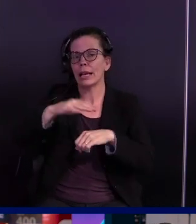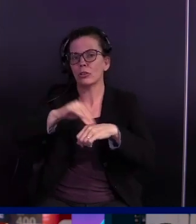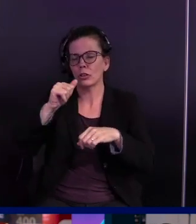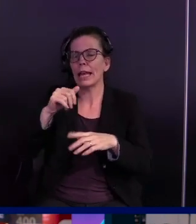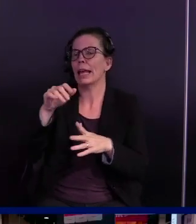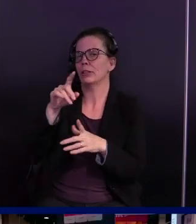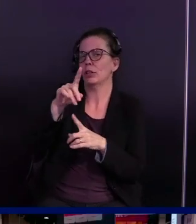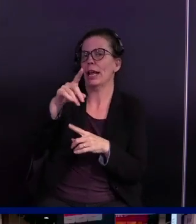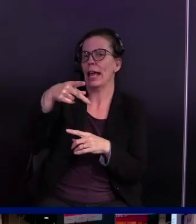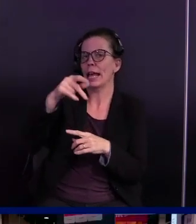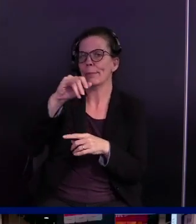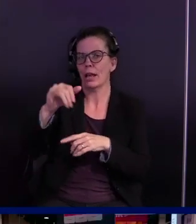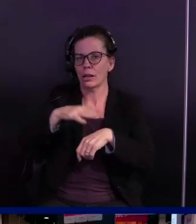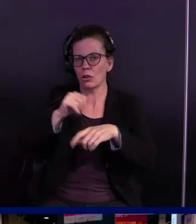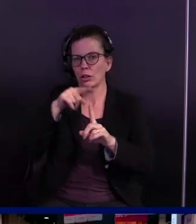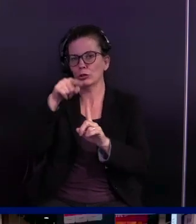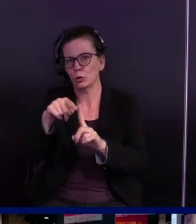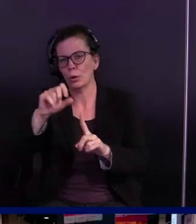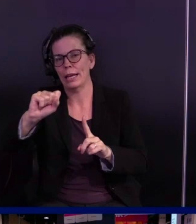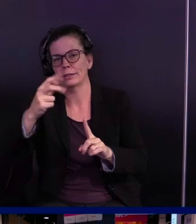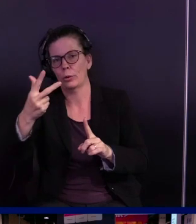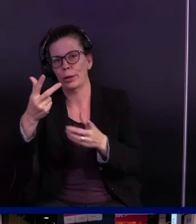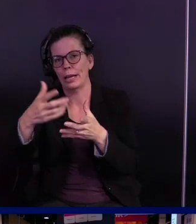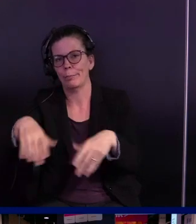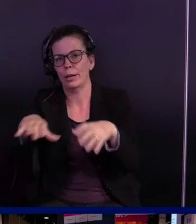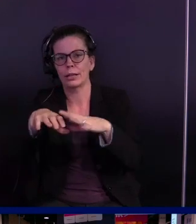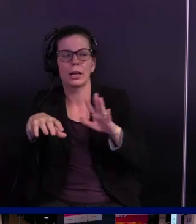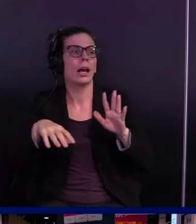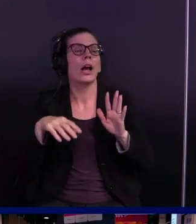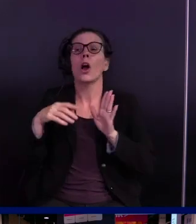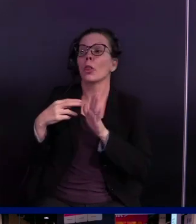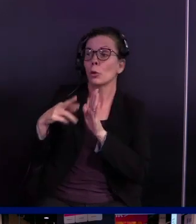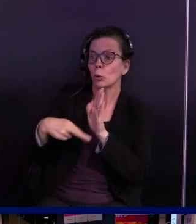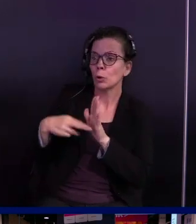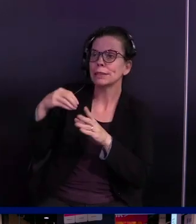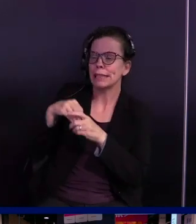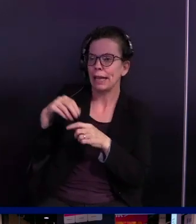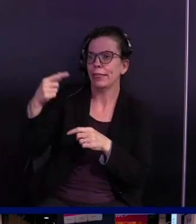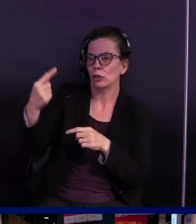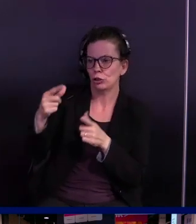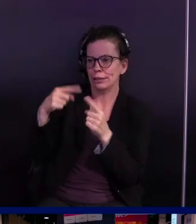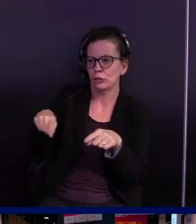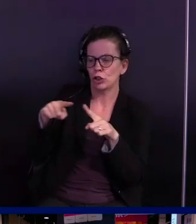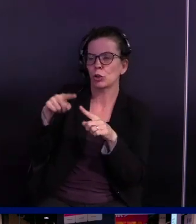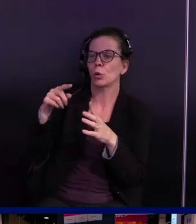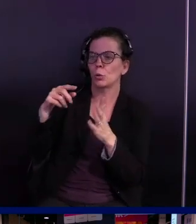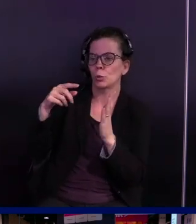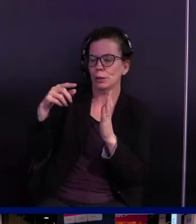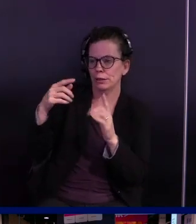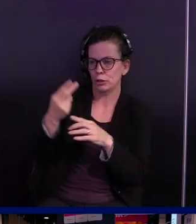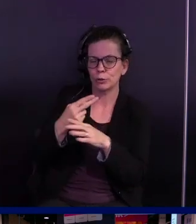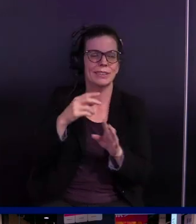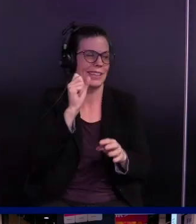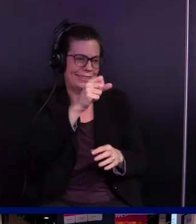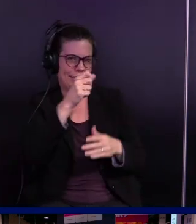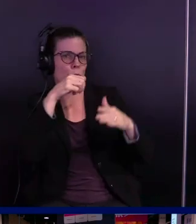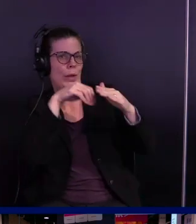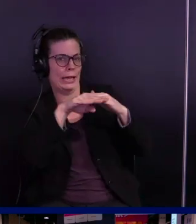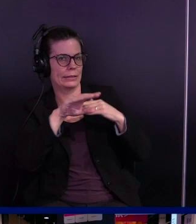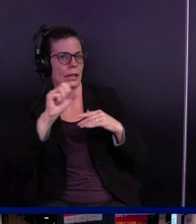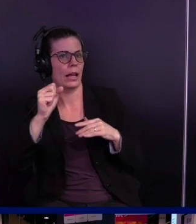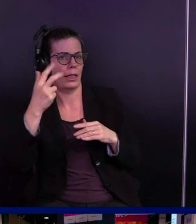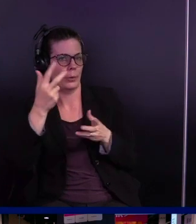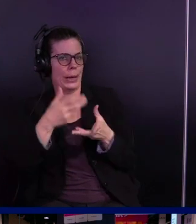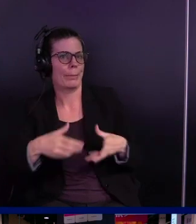Those roles in the green circles were used for, Yeah, they were used to access this S3 bucket that had